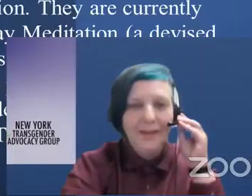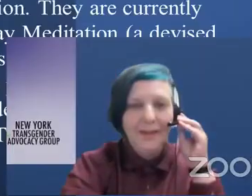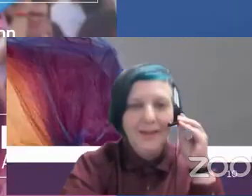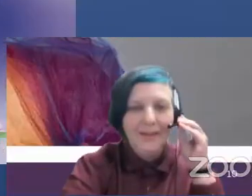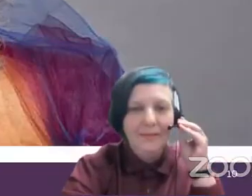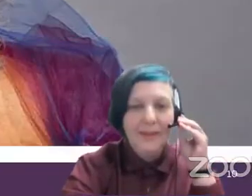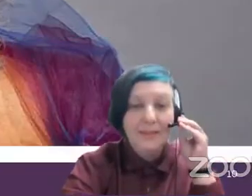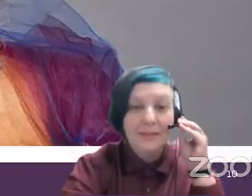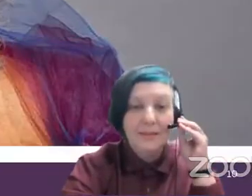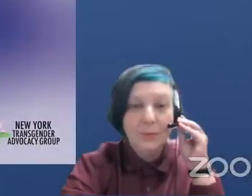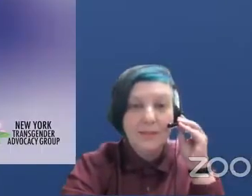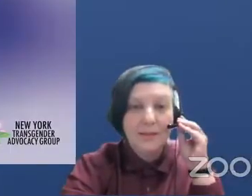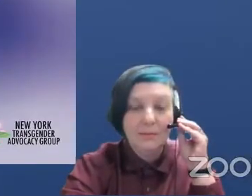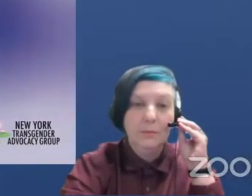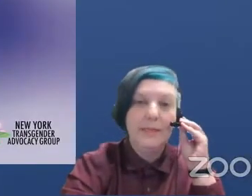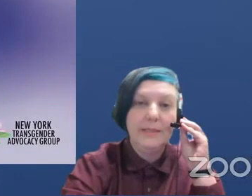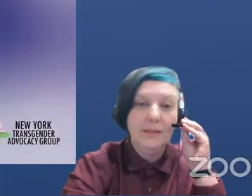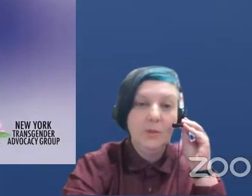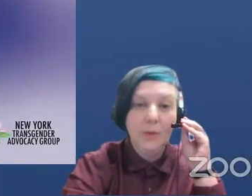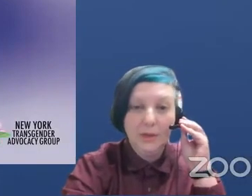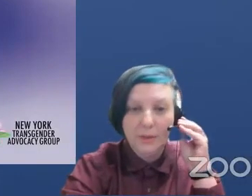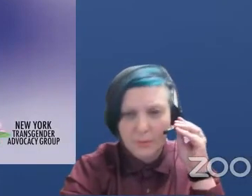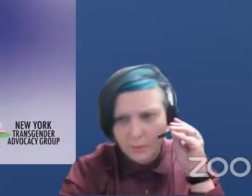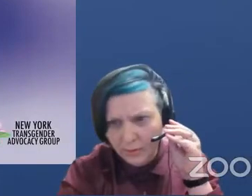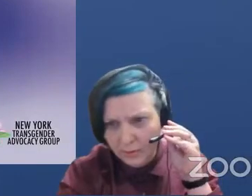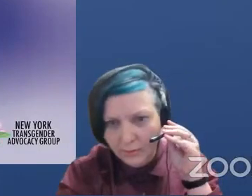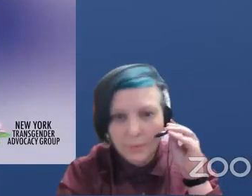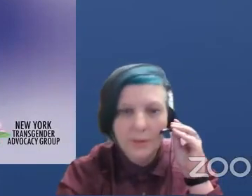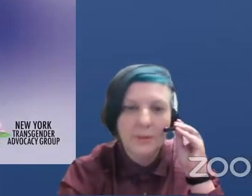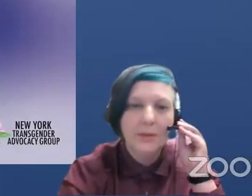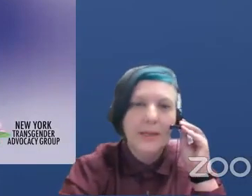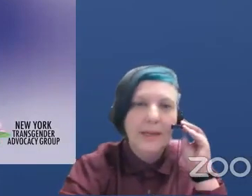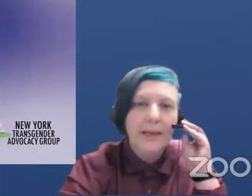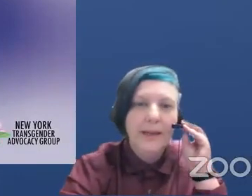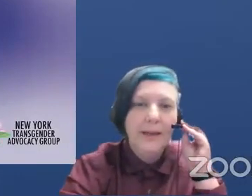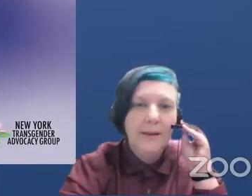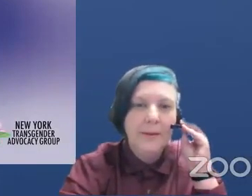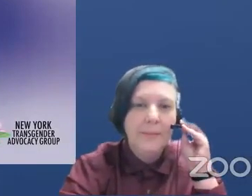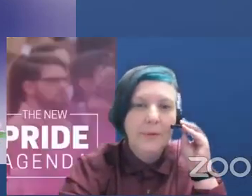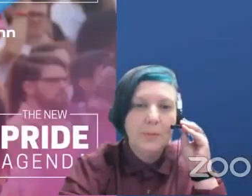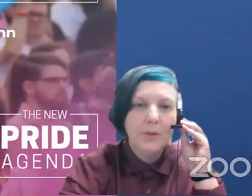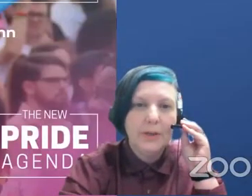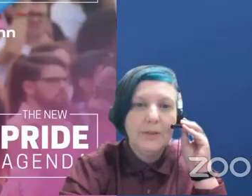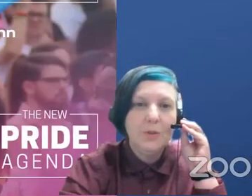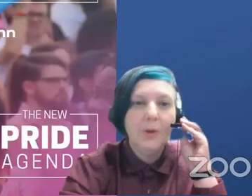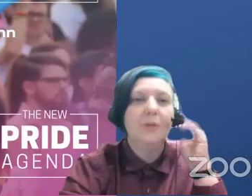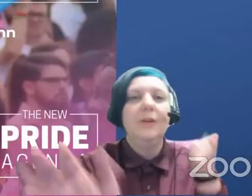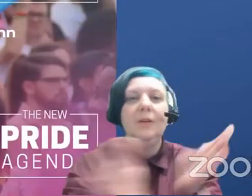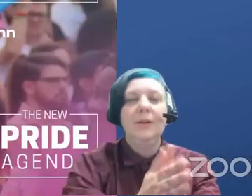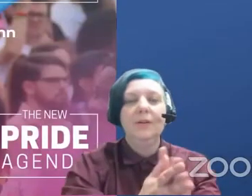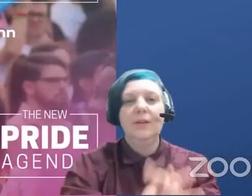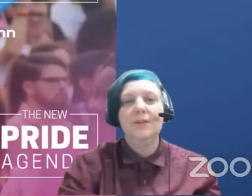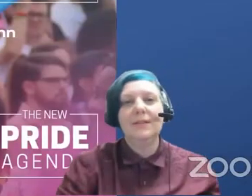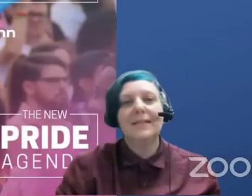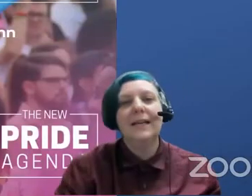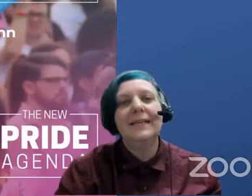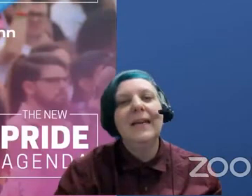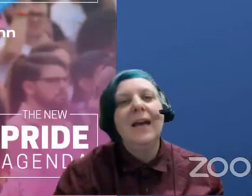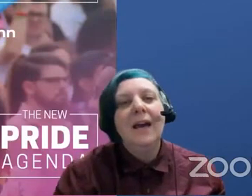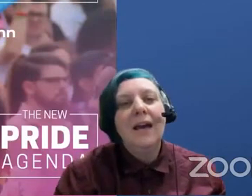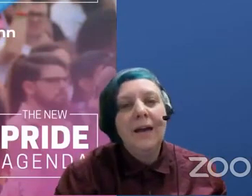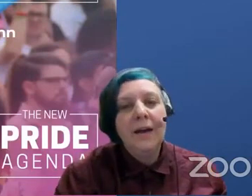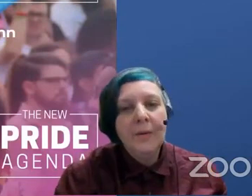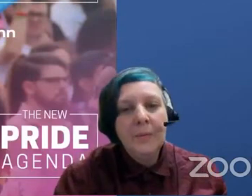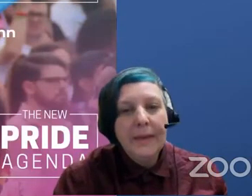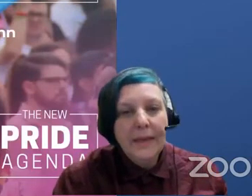few events, what's basically tomorrow. Tomorrow. Oh, sorry, tomorrow. Here we go. Here's the